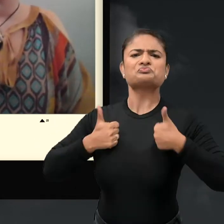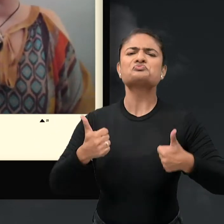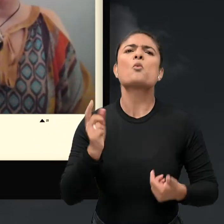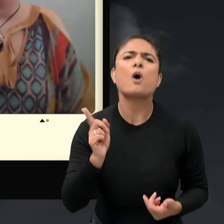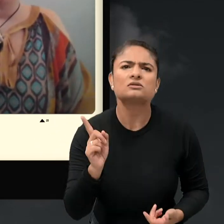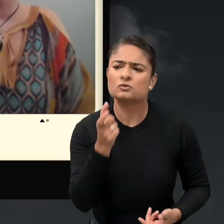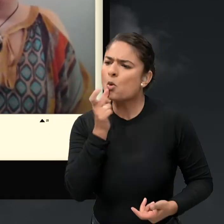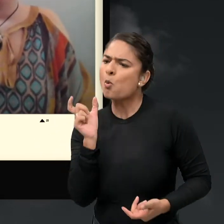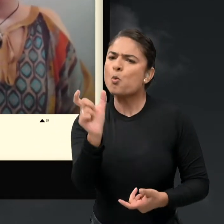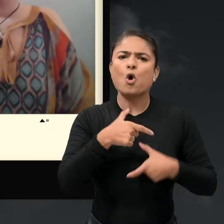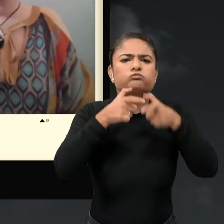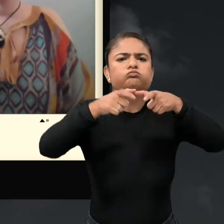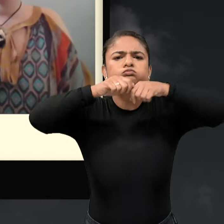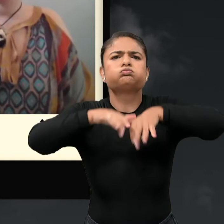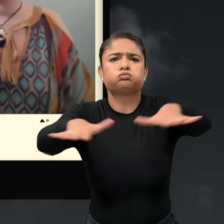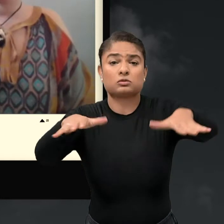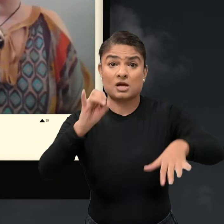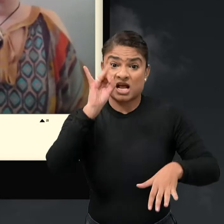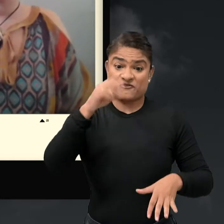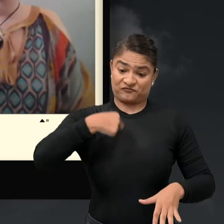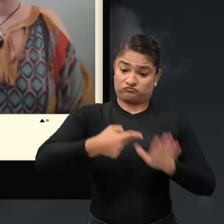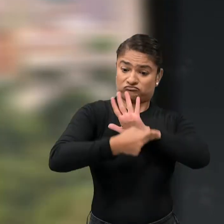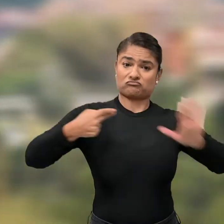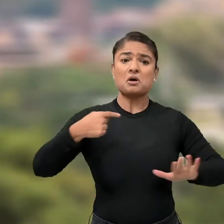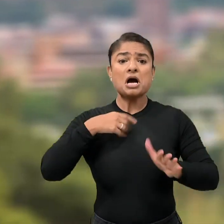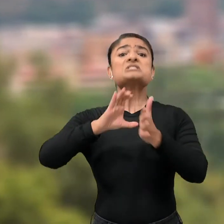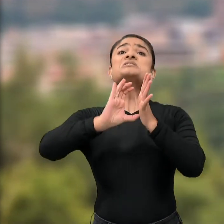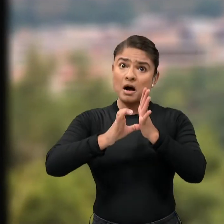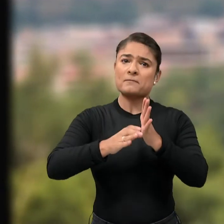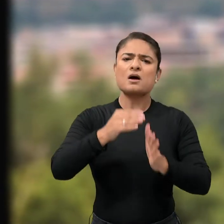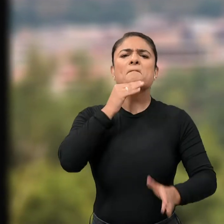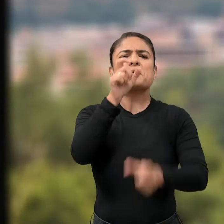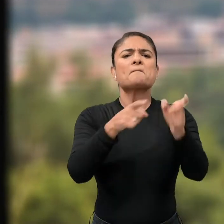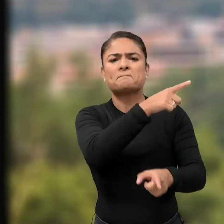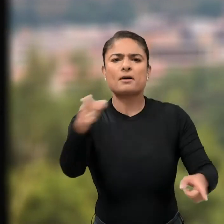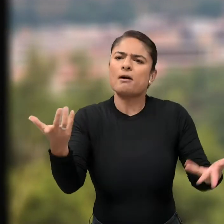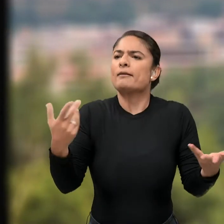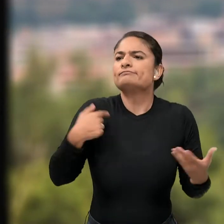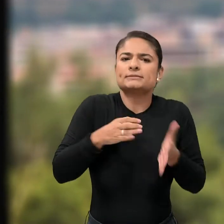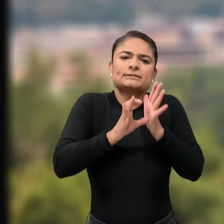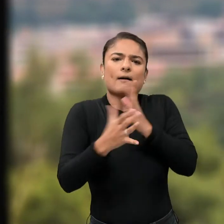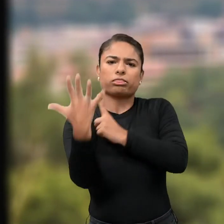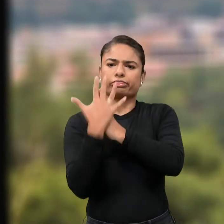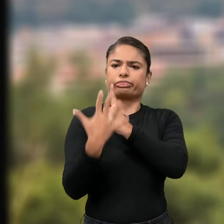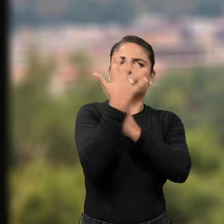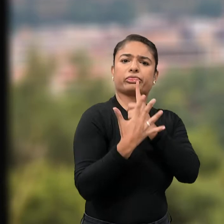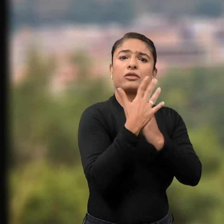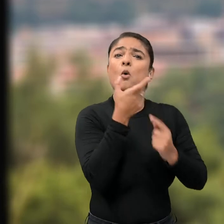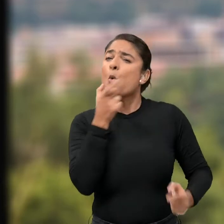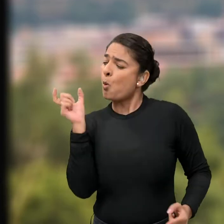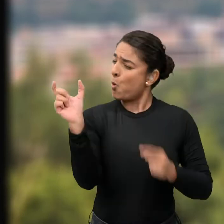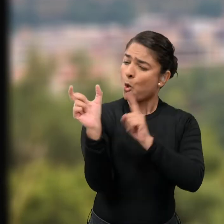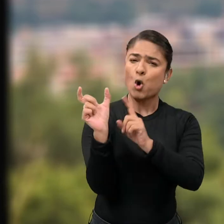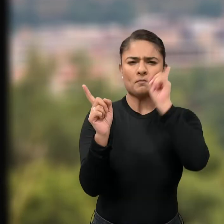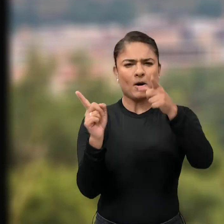words is. Mm-hmm. Mm-hmm. If you say you are disabled, you're really telling somebody this is all you are. Mm-hmm. And so choosing the words in